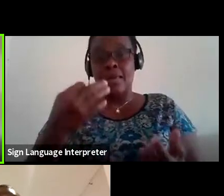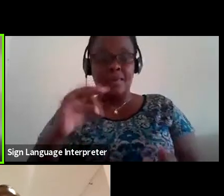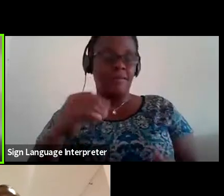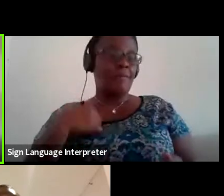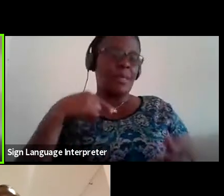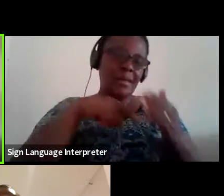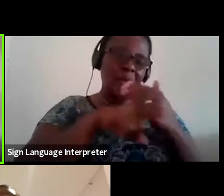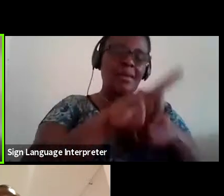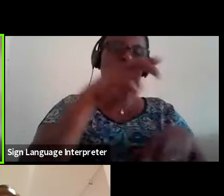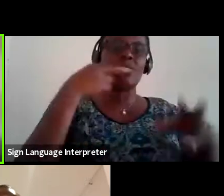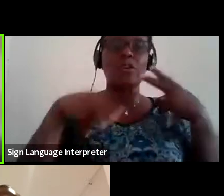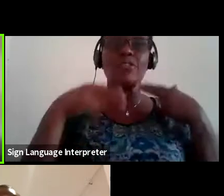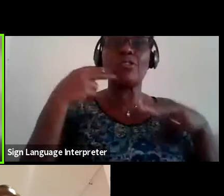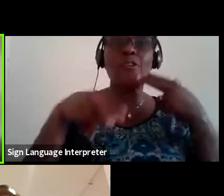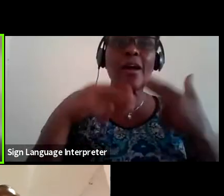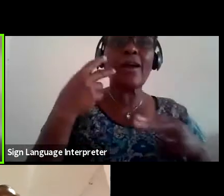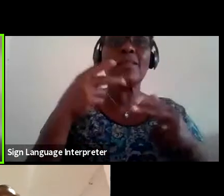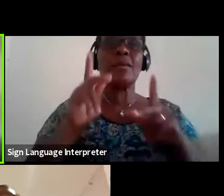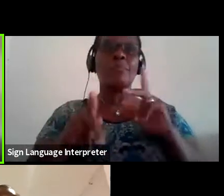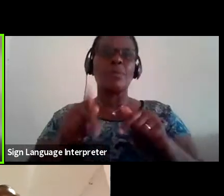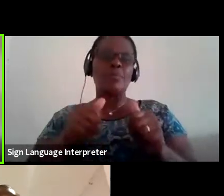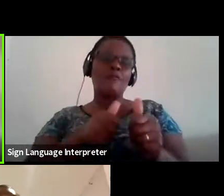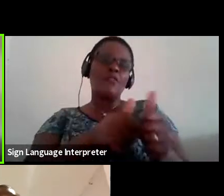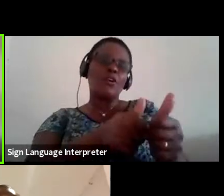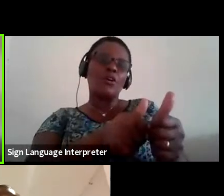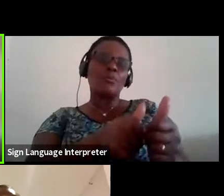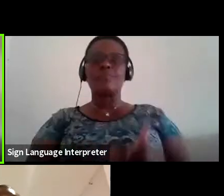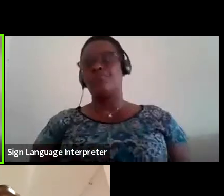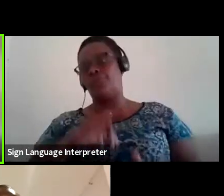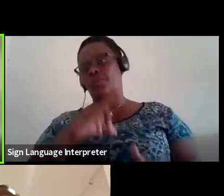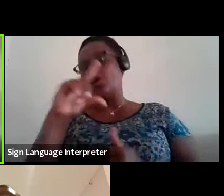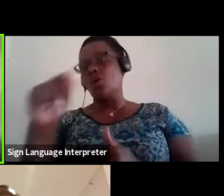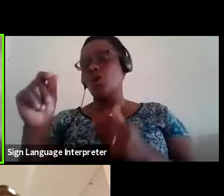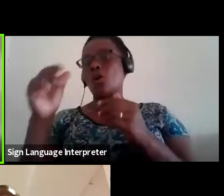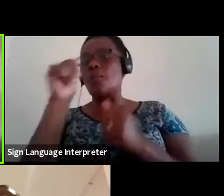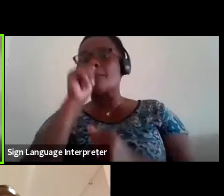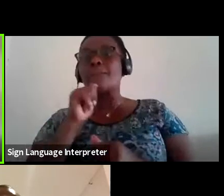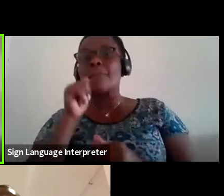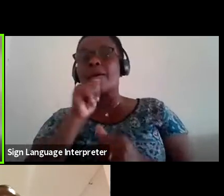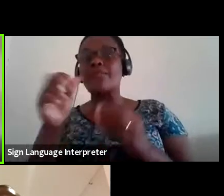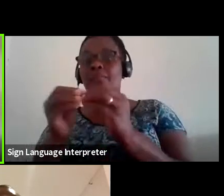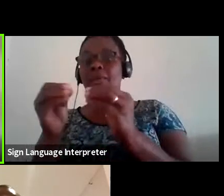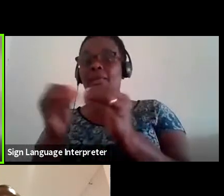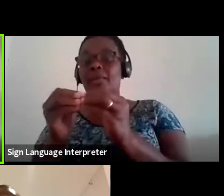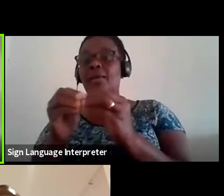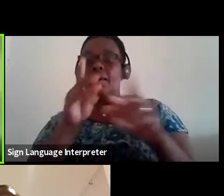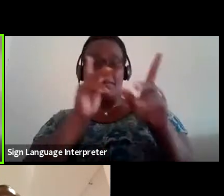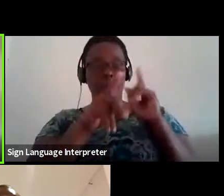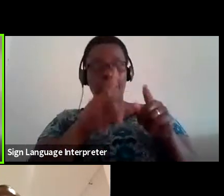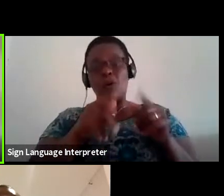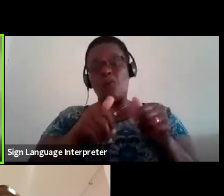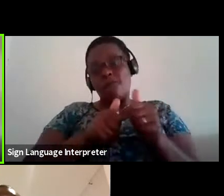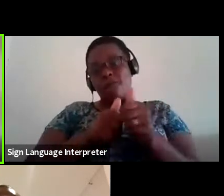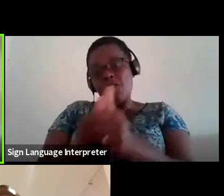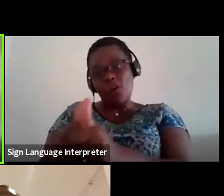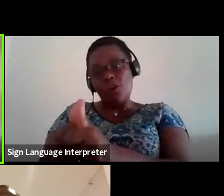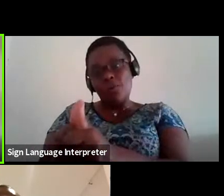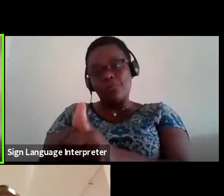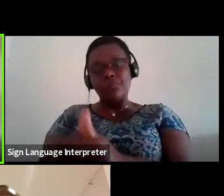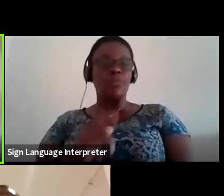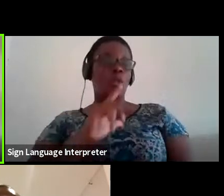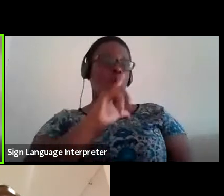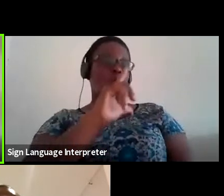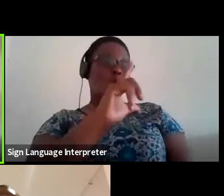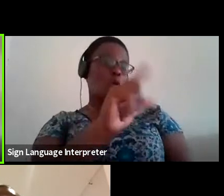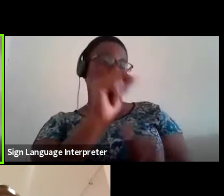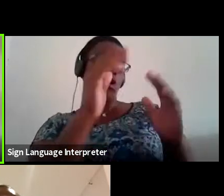restaurant, you go to a private meeting. There are people who are assigned to follow you and see what you're doing and see